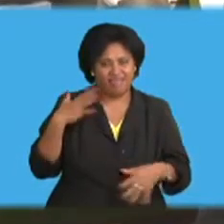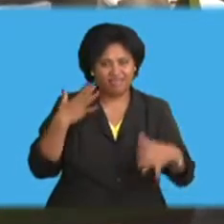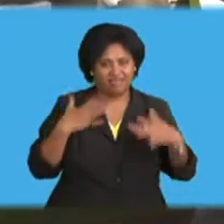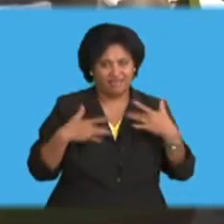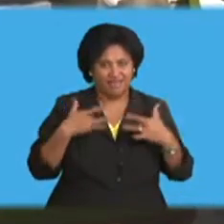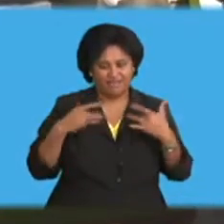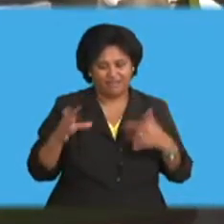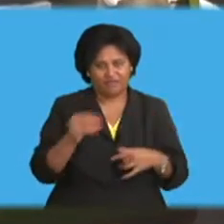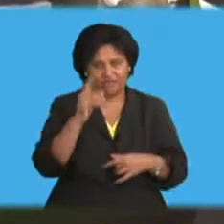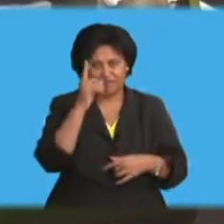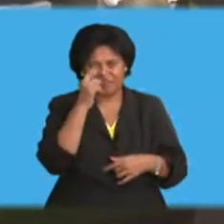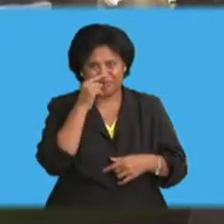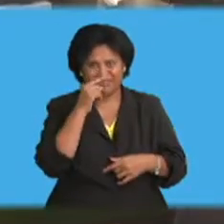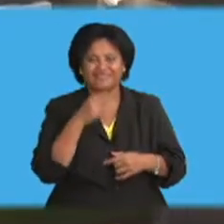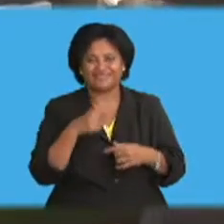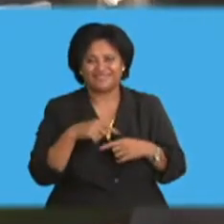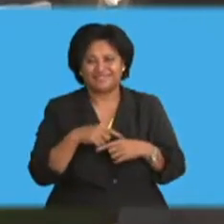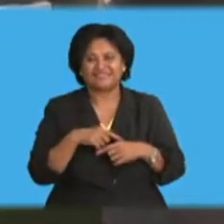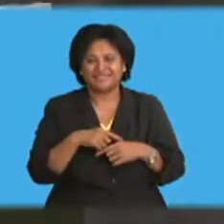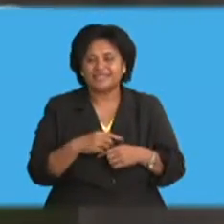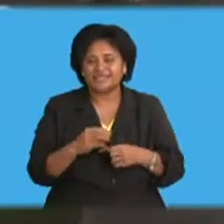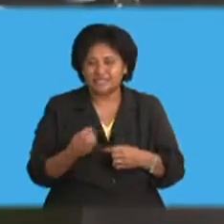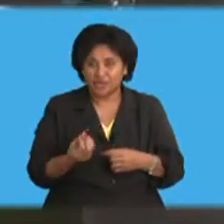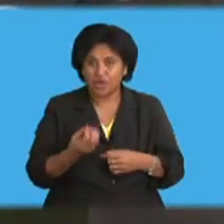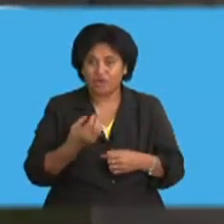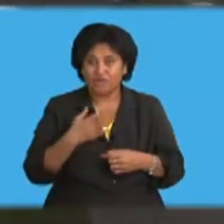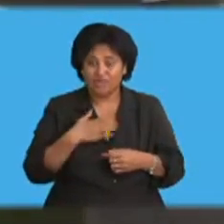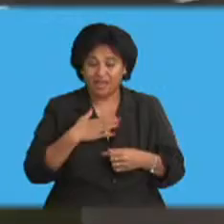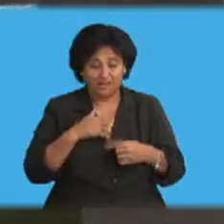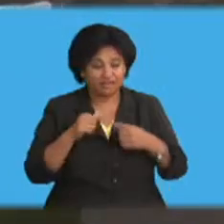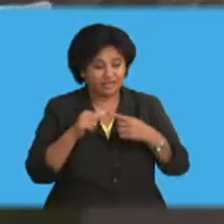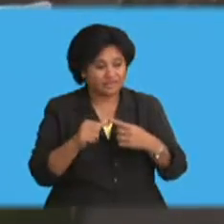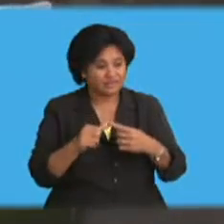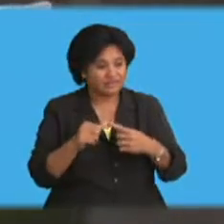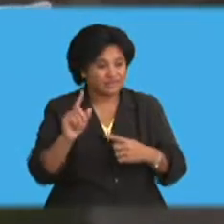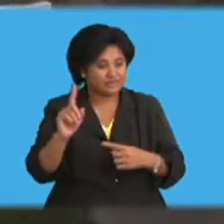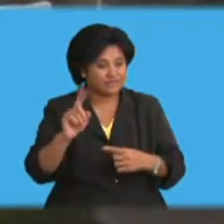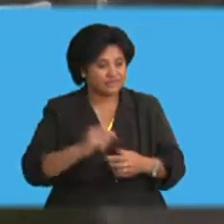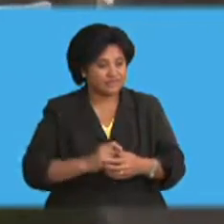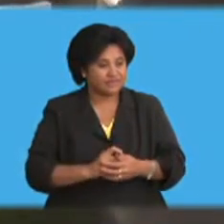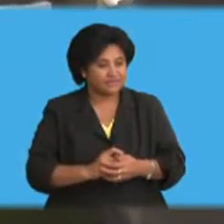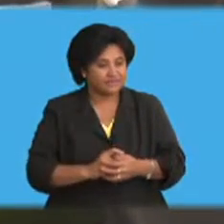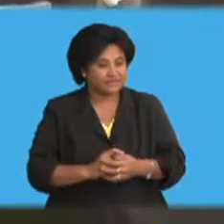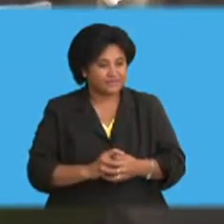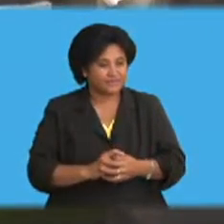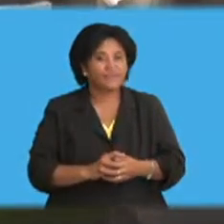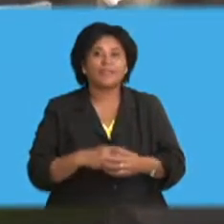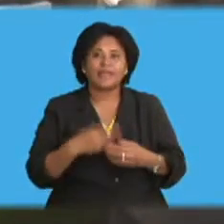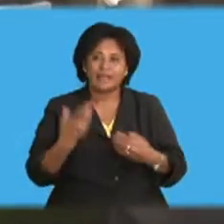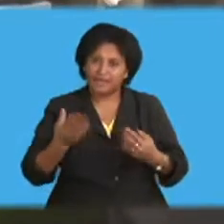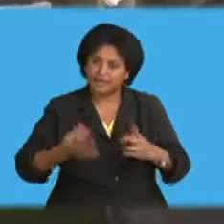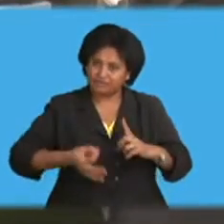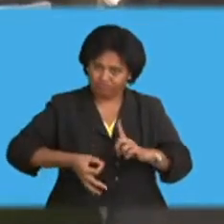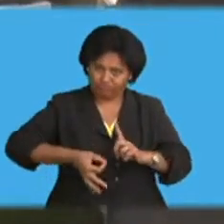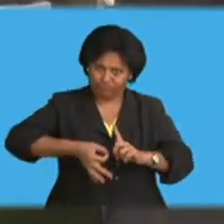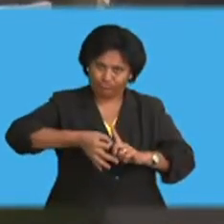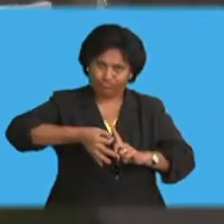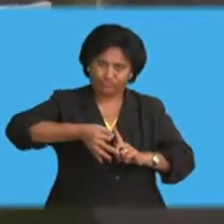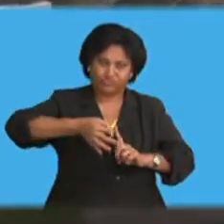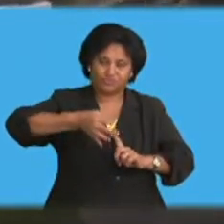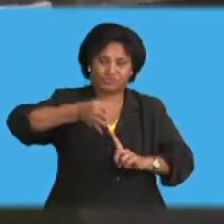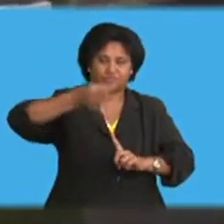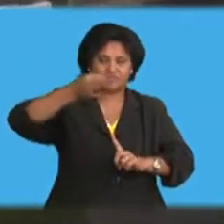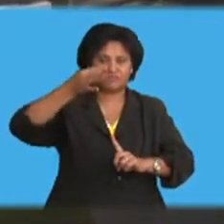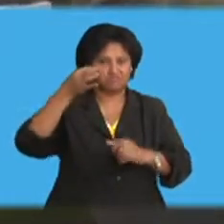our people as well, Madam Speaker. So my response to the question is, it is progressing very well and